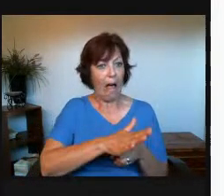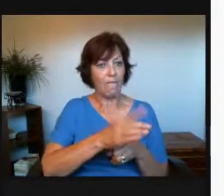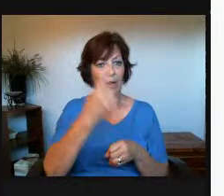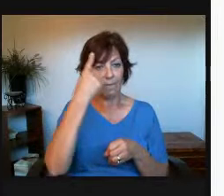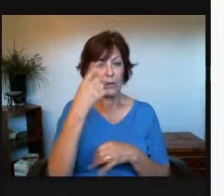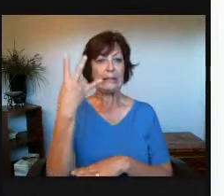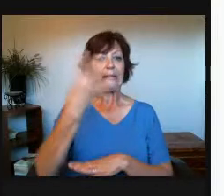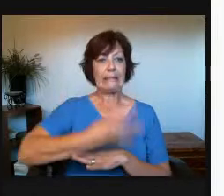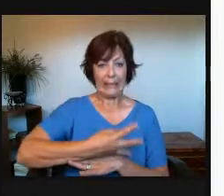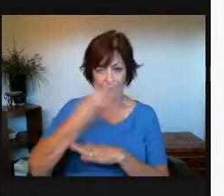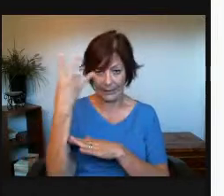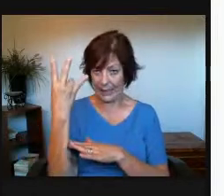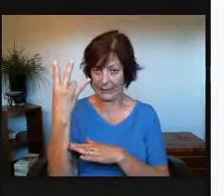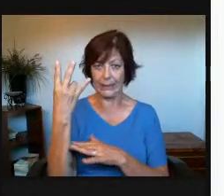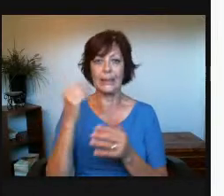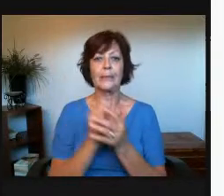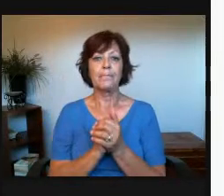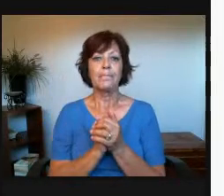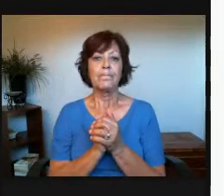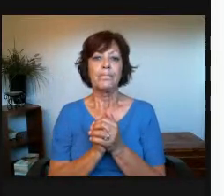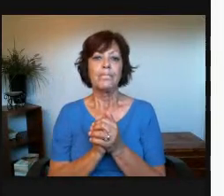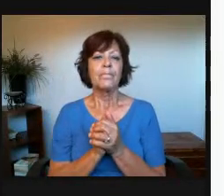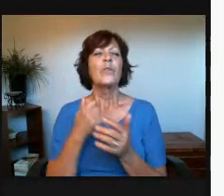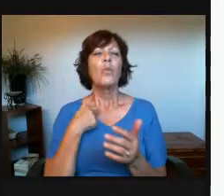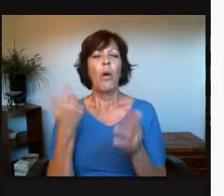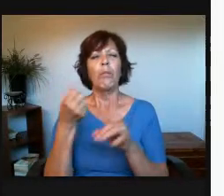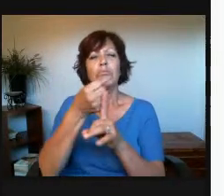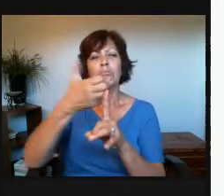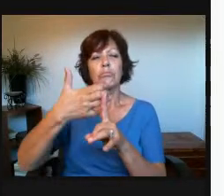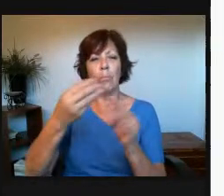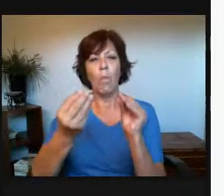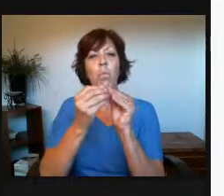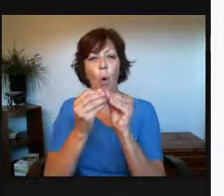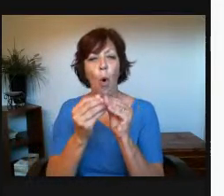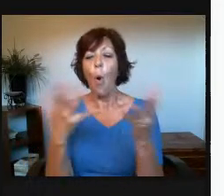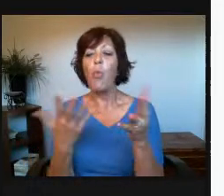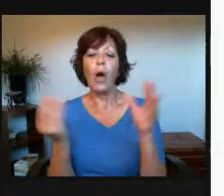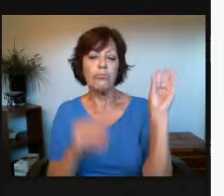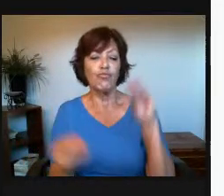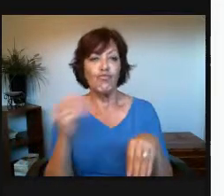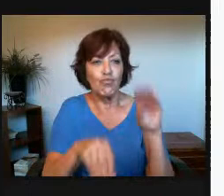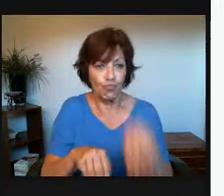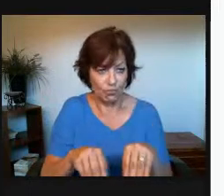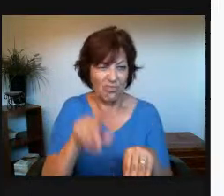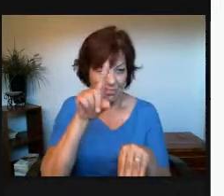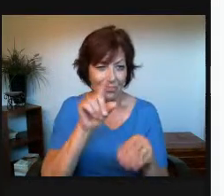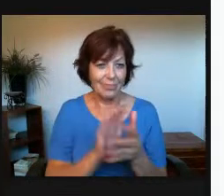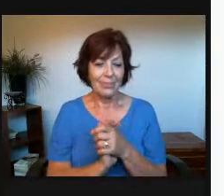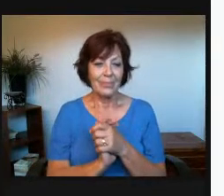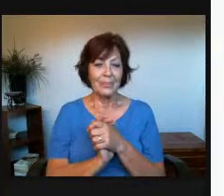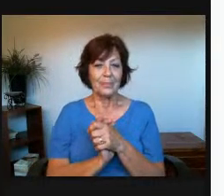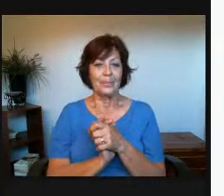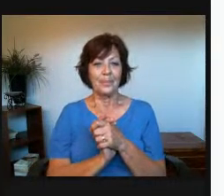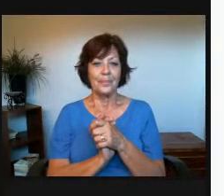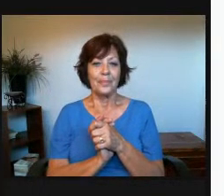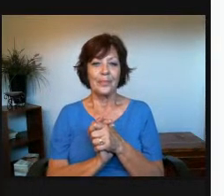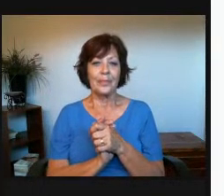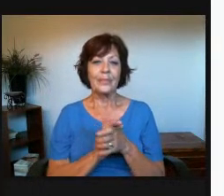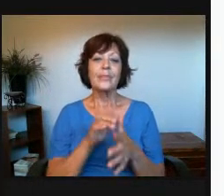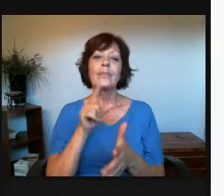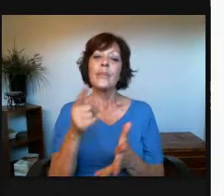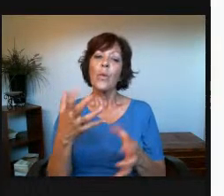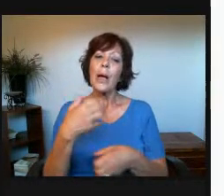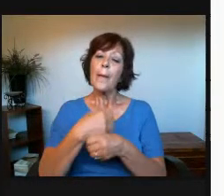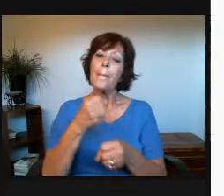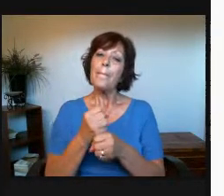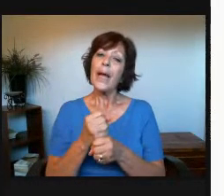able to be ready for 7 days. And we'll talk a little bit more about what should be in those kits in a few slides. You want to